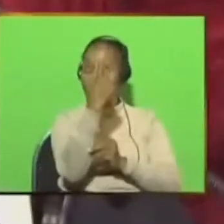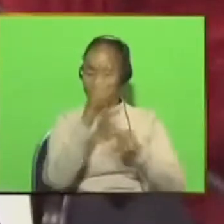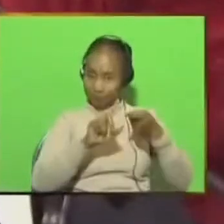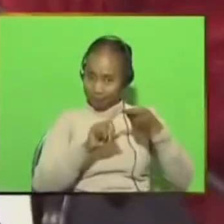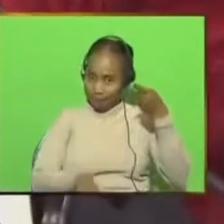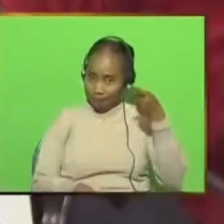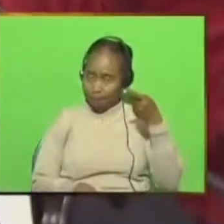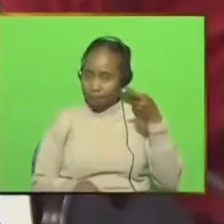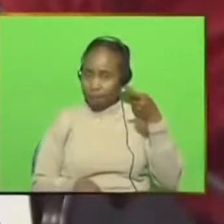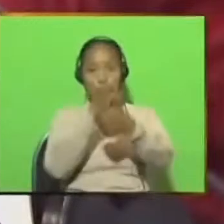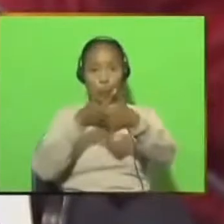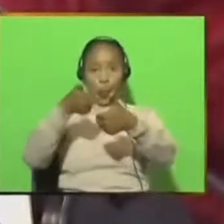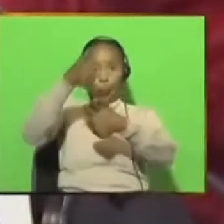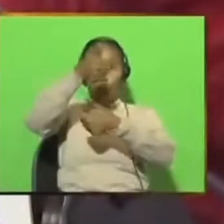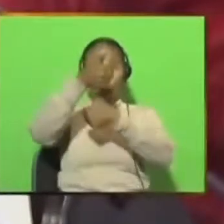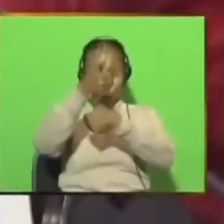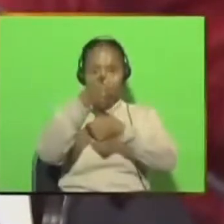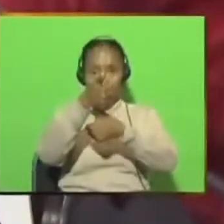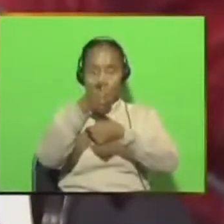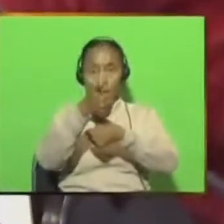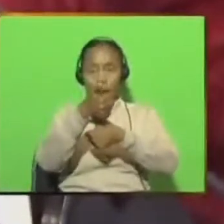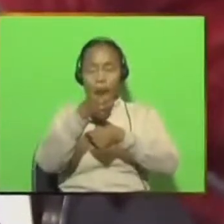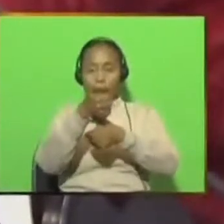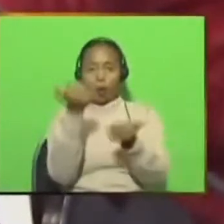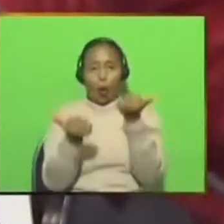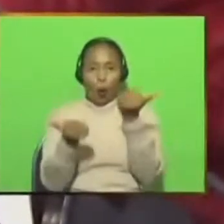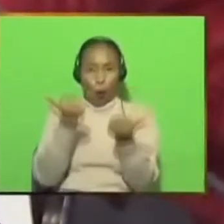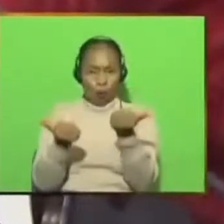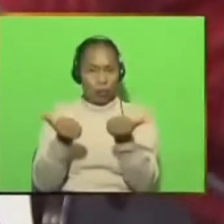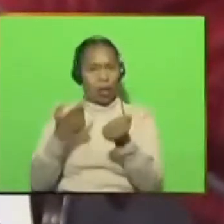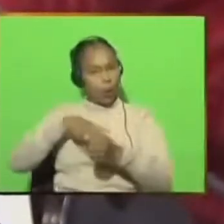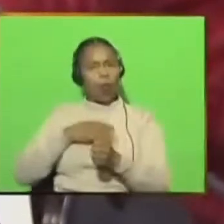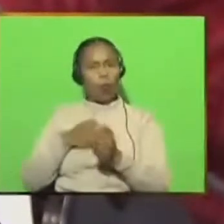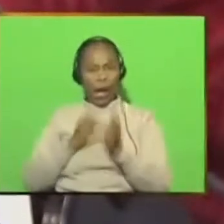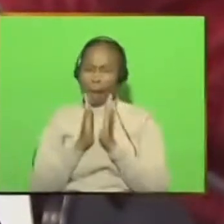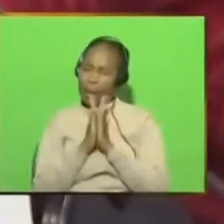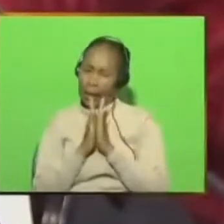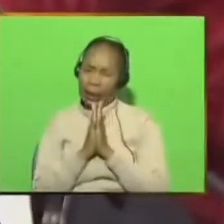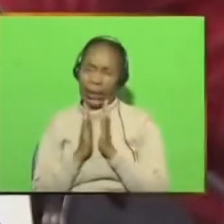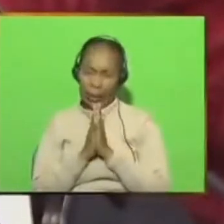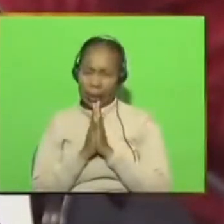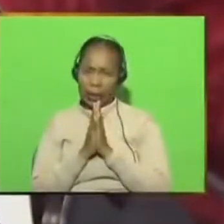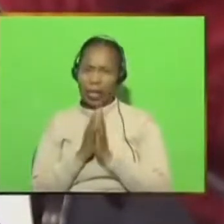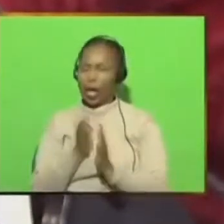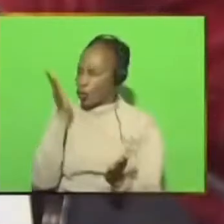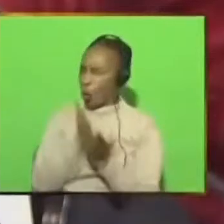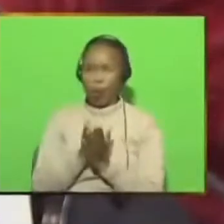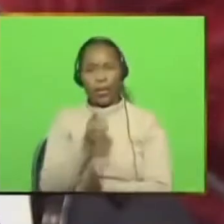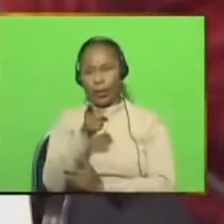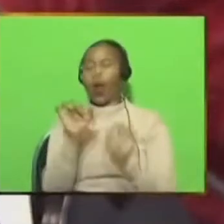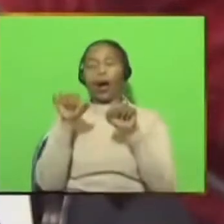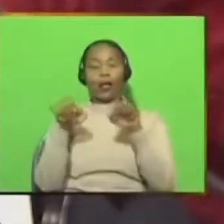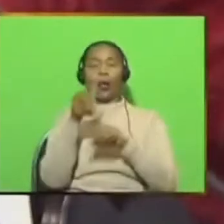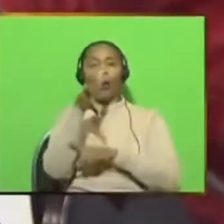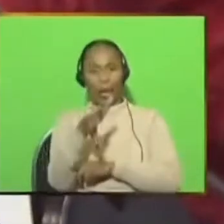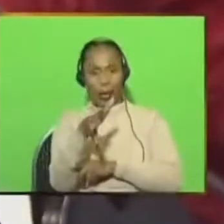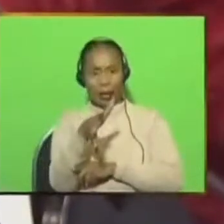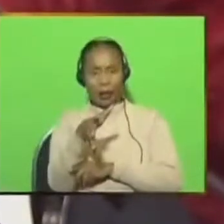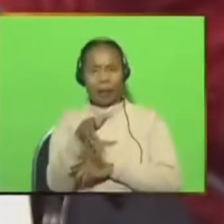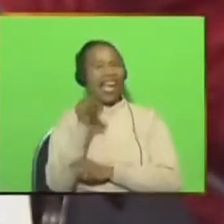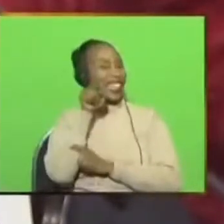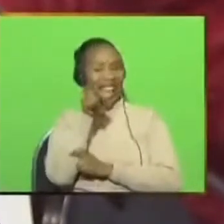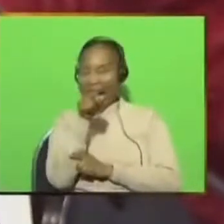And number 2, you cannot say because apartheid made a law and